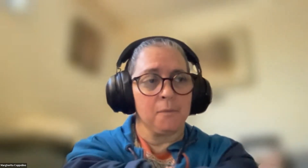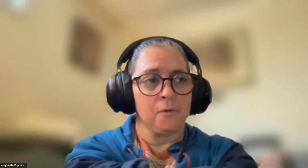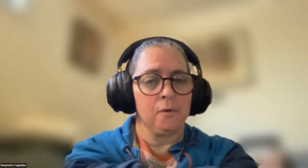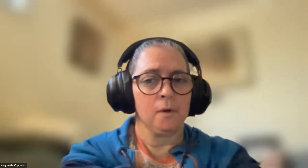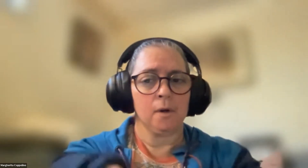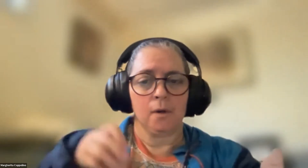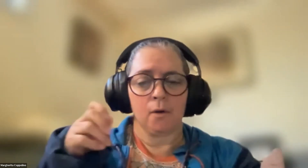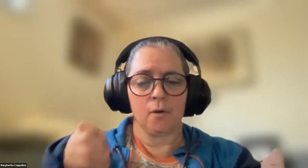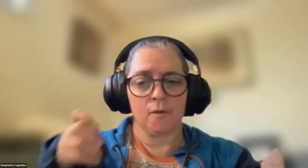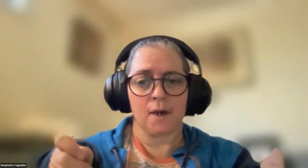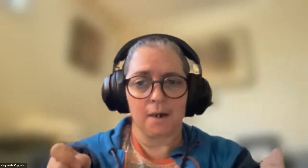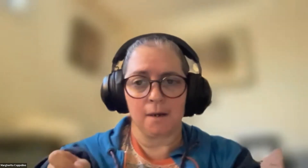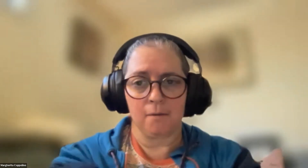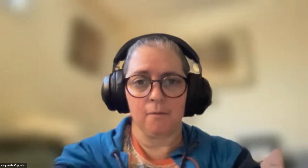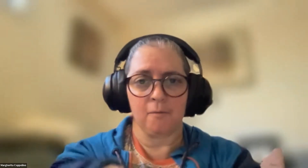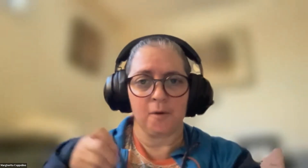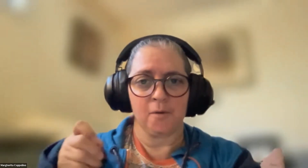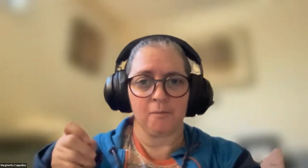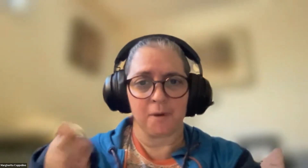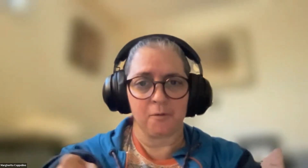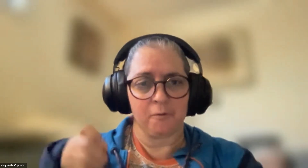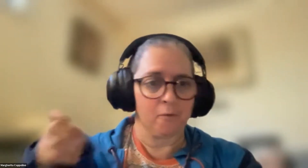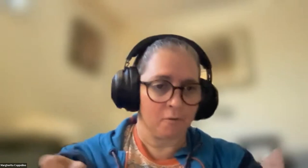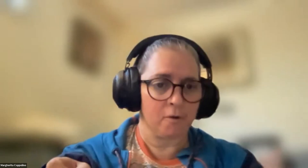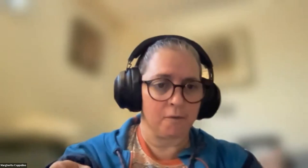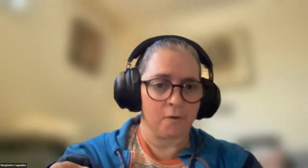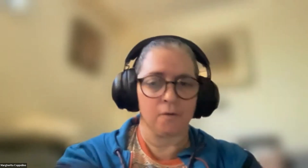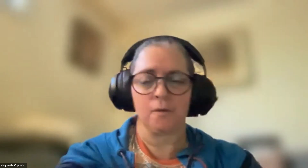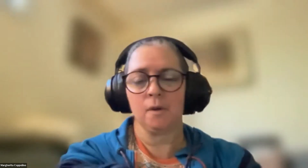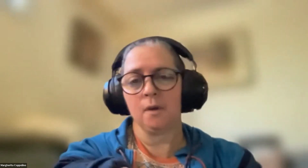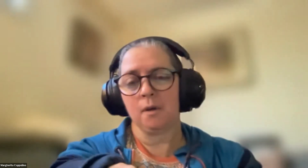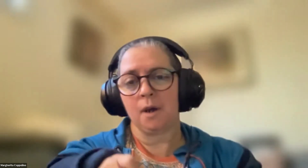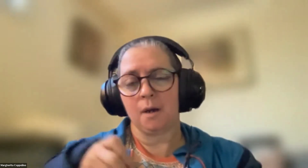to people, co-designing with people from culturally